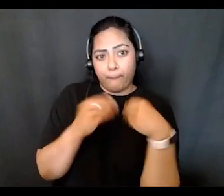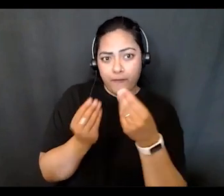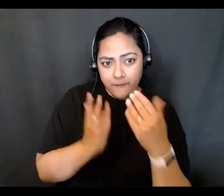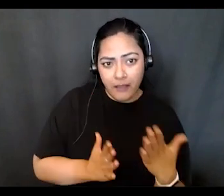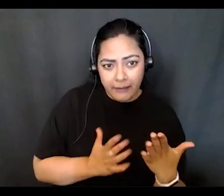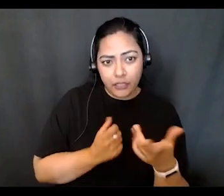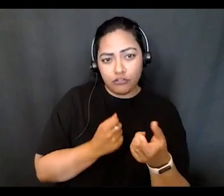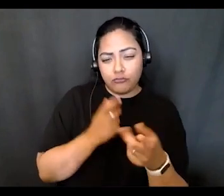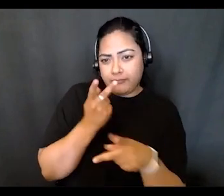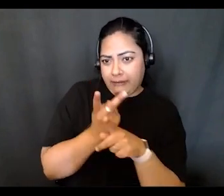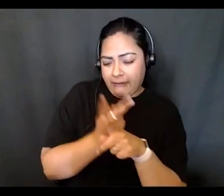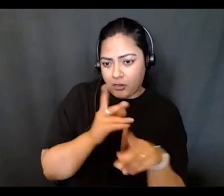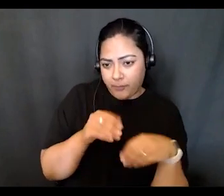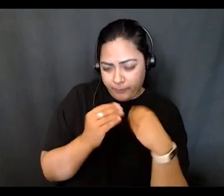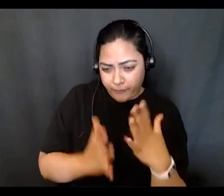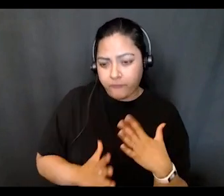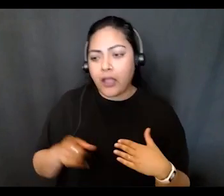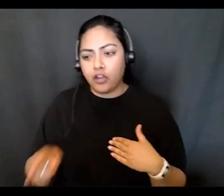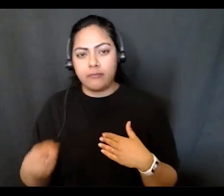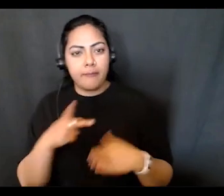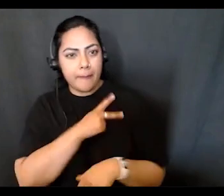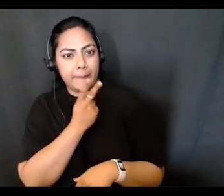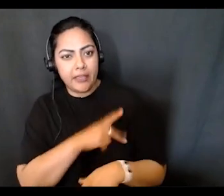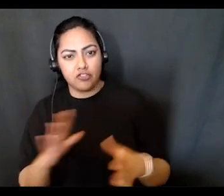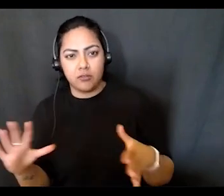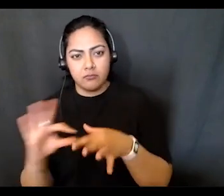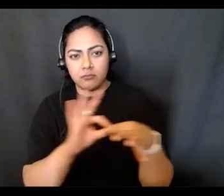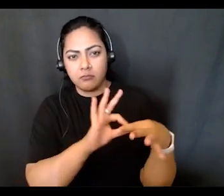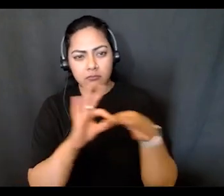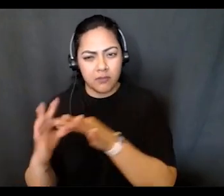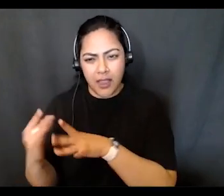organizations and institutions in different cases? I'm going to